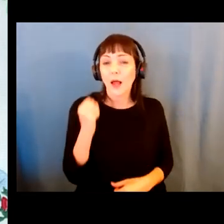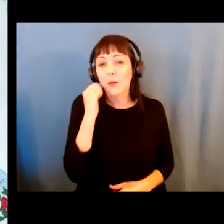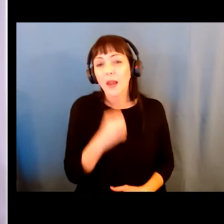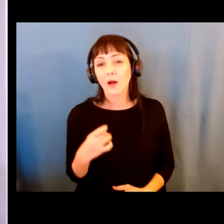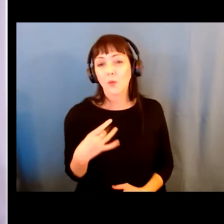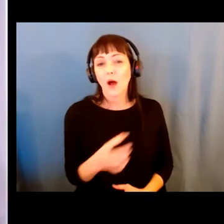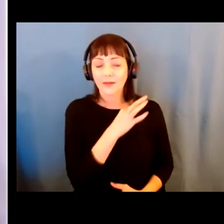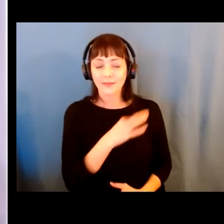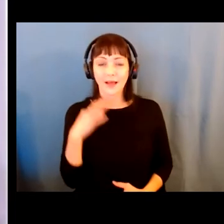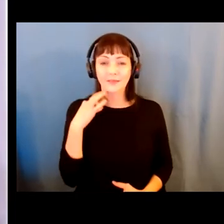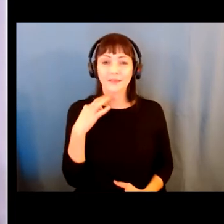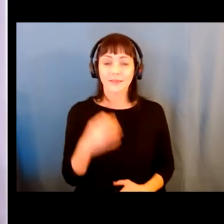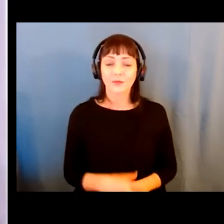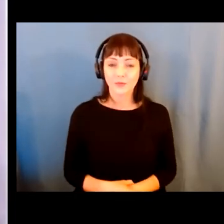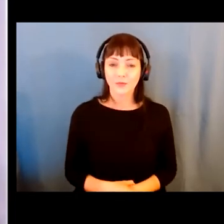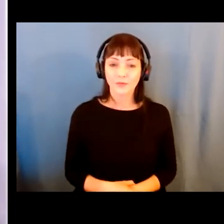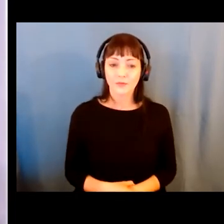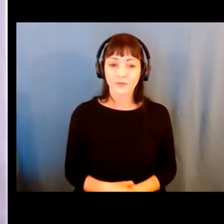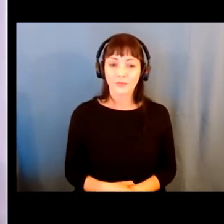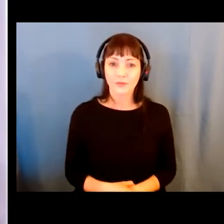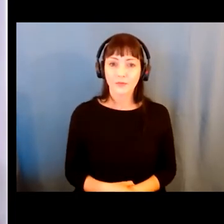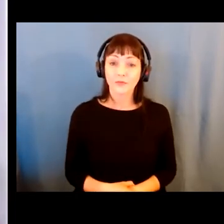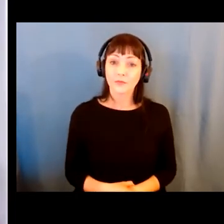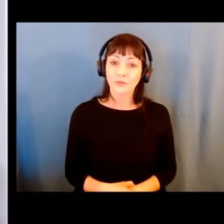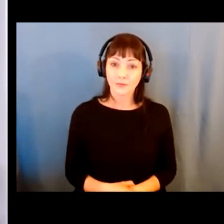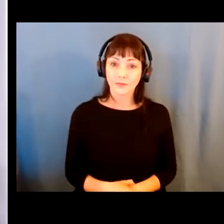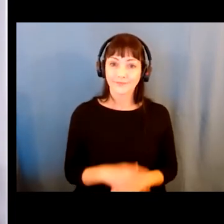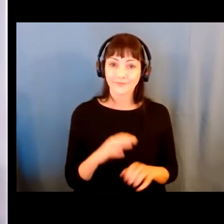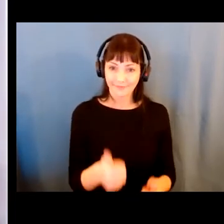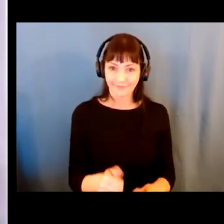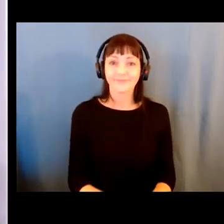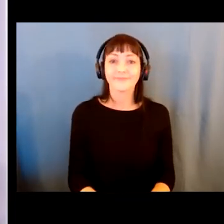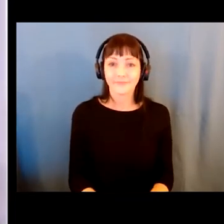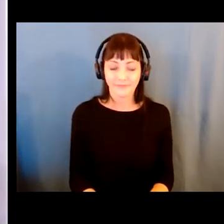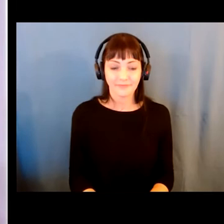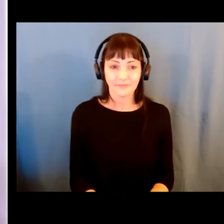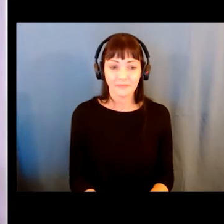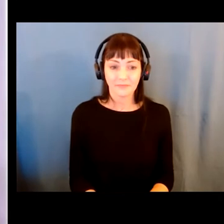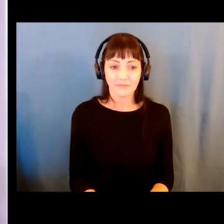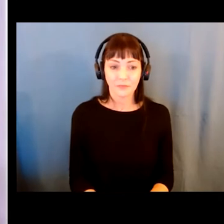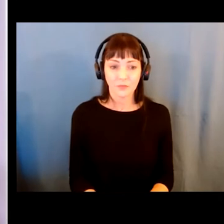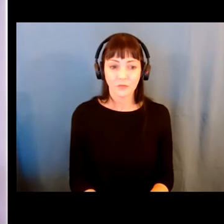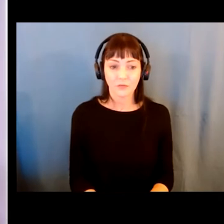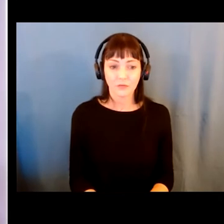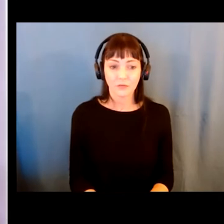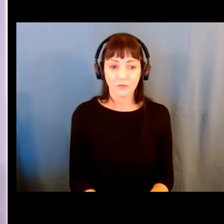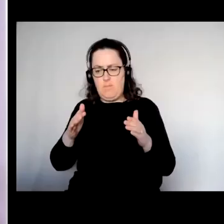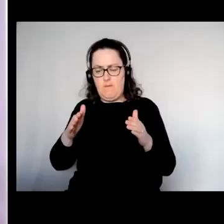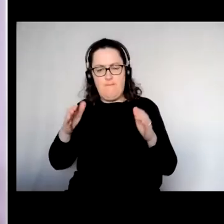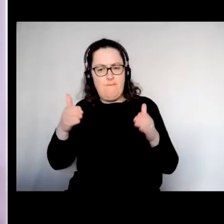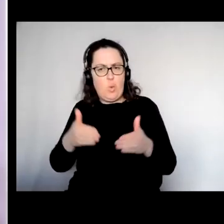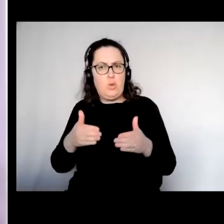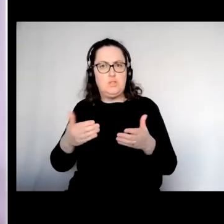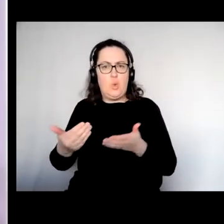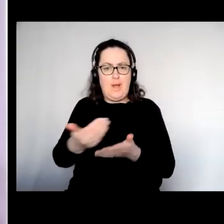white necklace. I thought we might open up with the fact that there have been apparently any number of collections focused arts, health